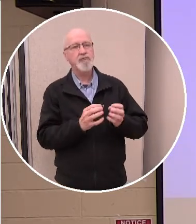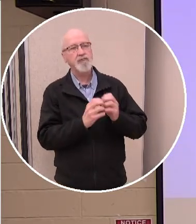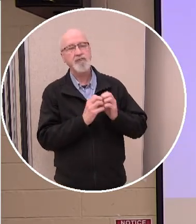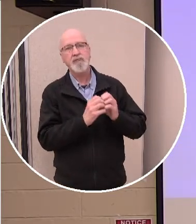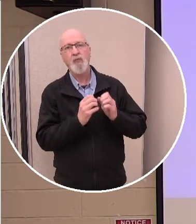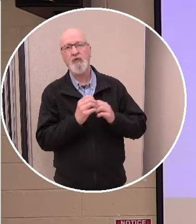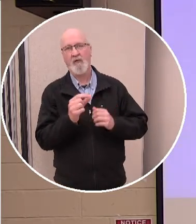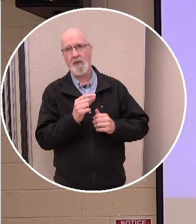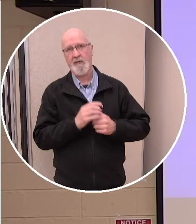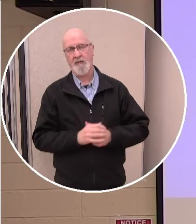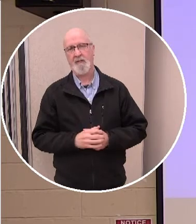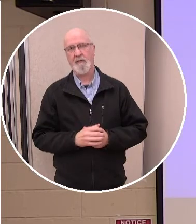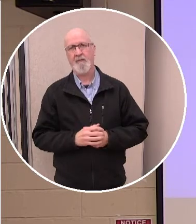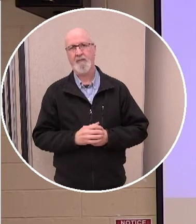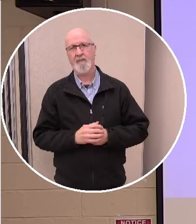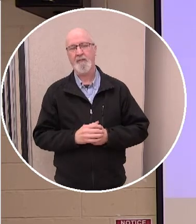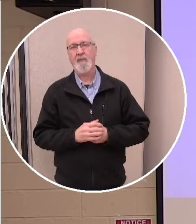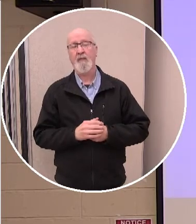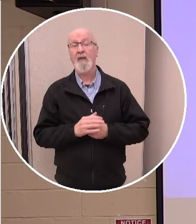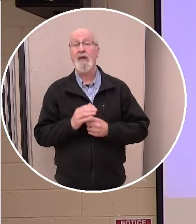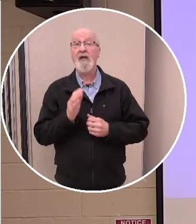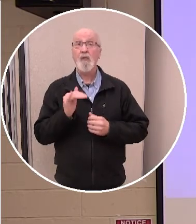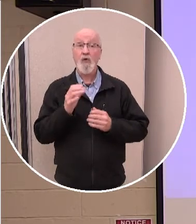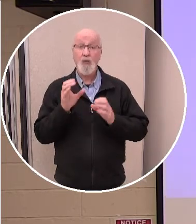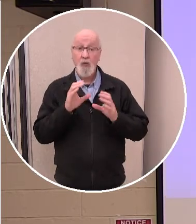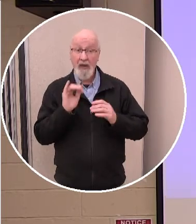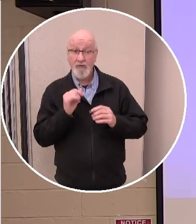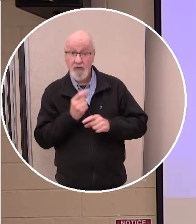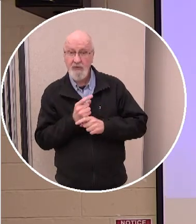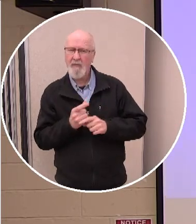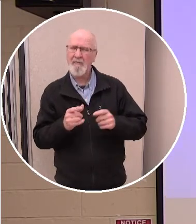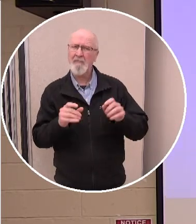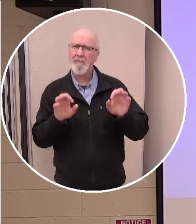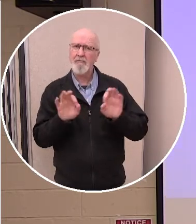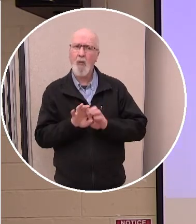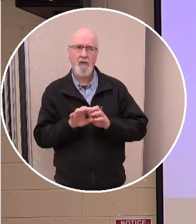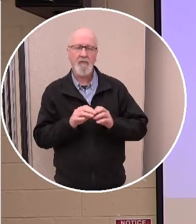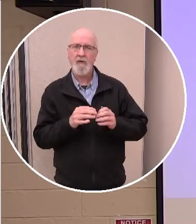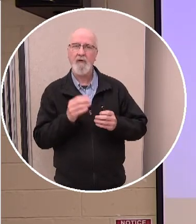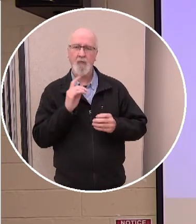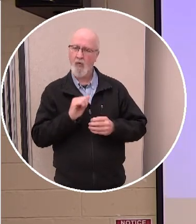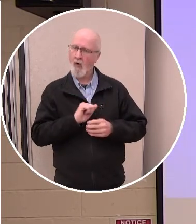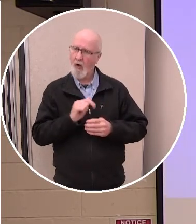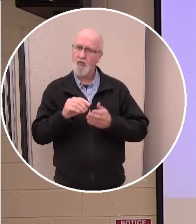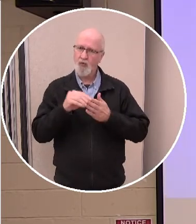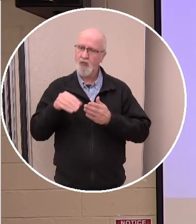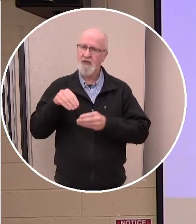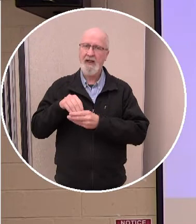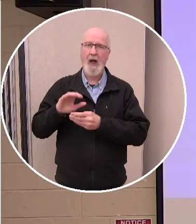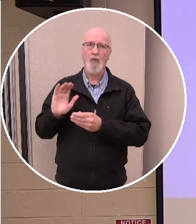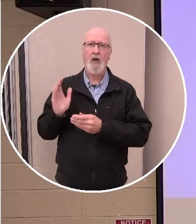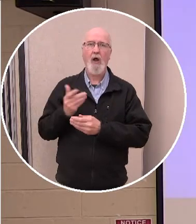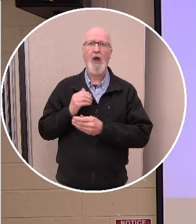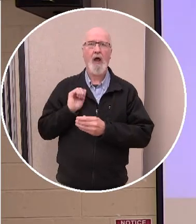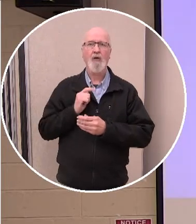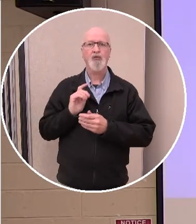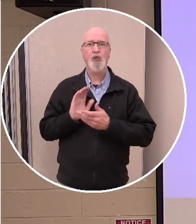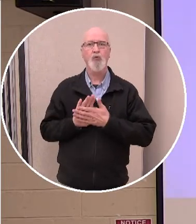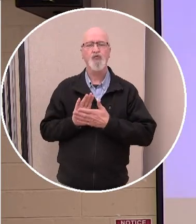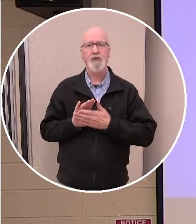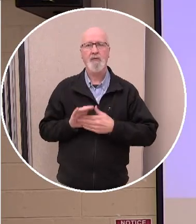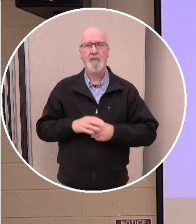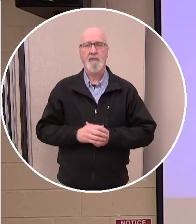does, this, to get this right is absolutely vital for the students in our system. There's no question about that. There's